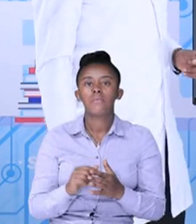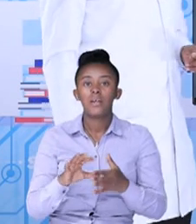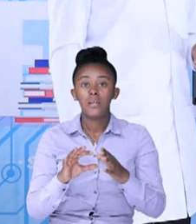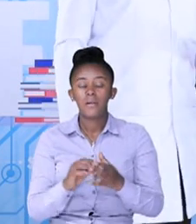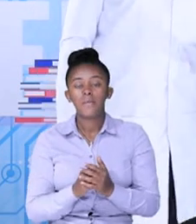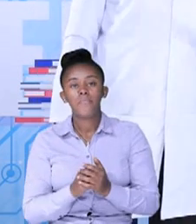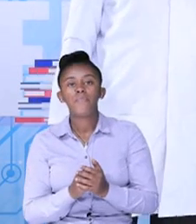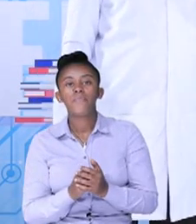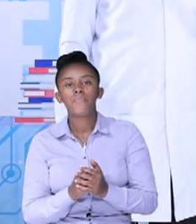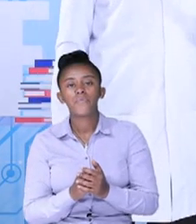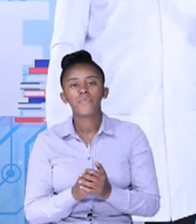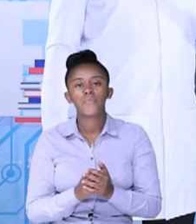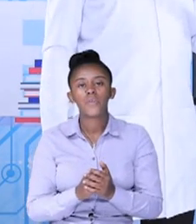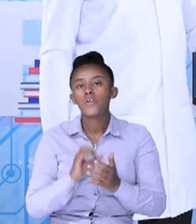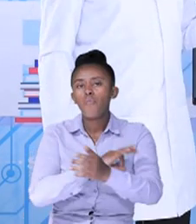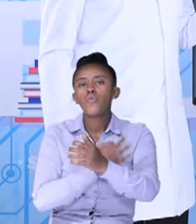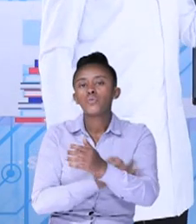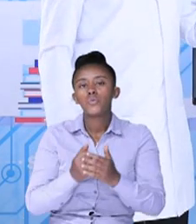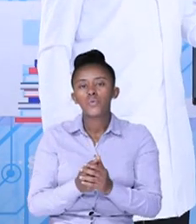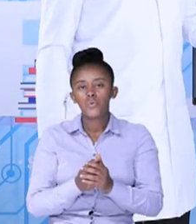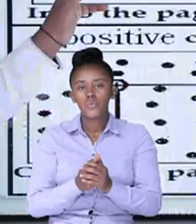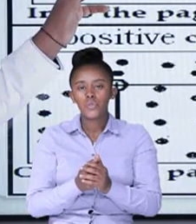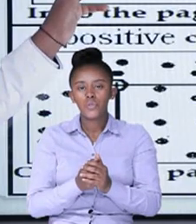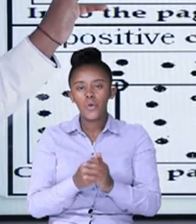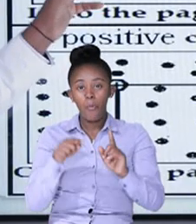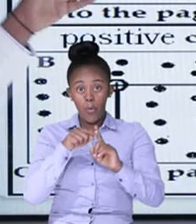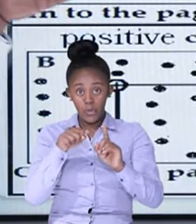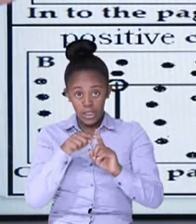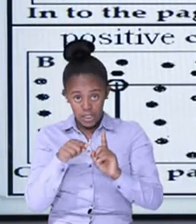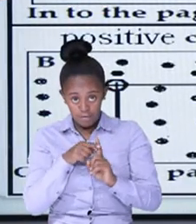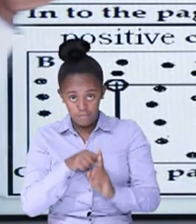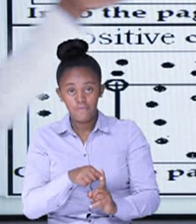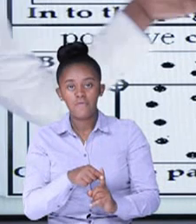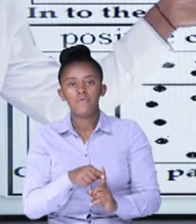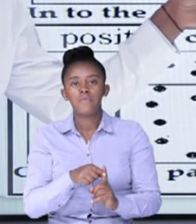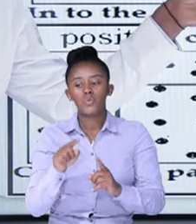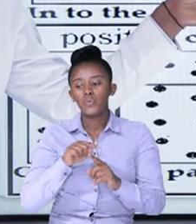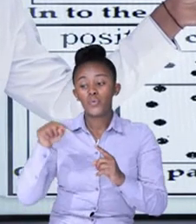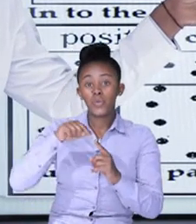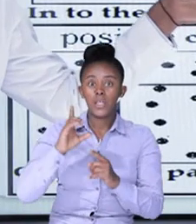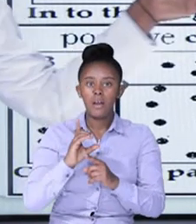Students, can you try to determine the force now if a positive point charge is moving to the right,